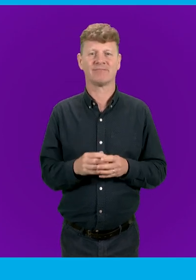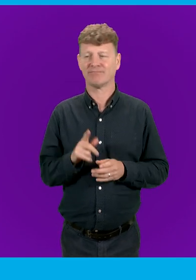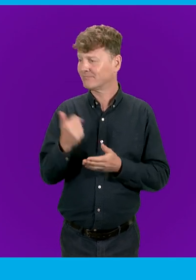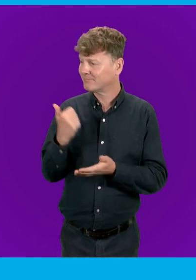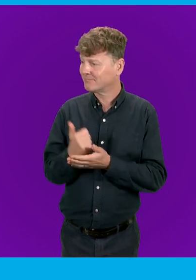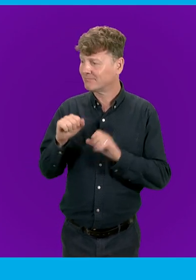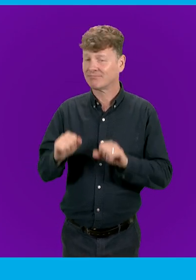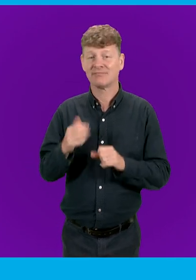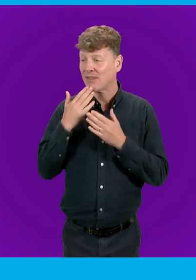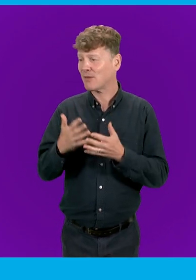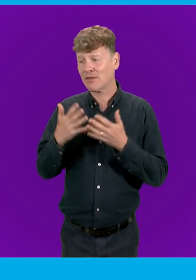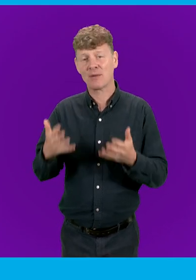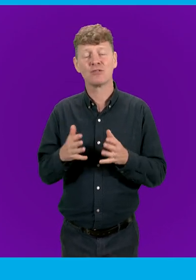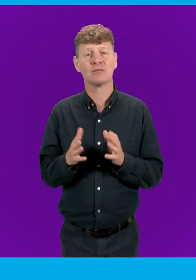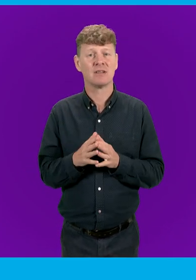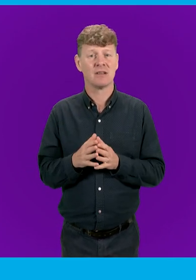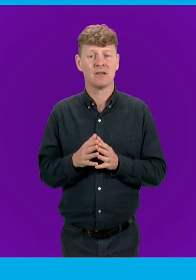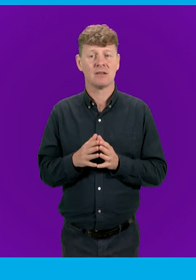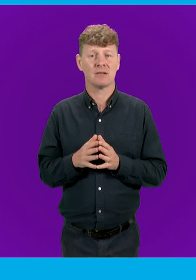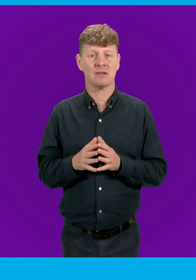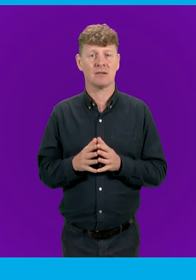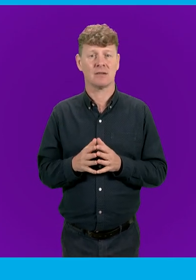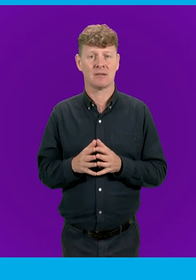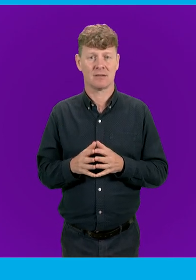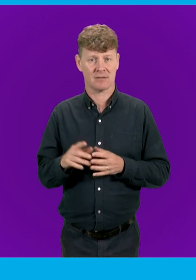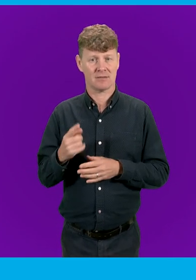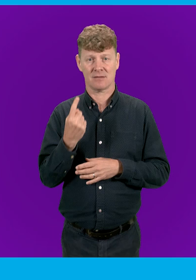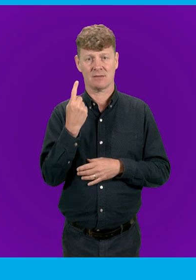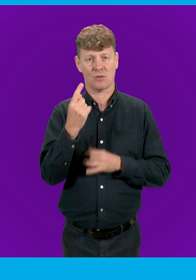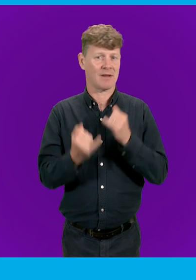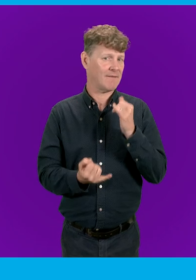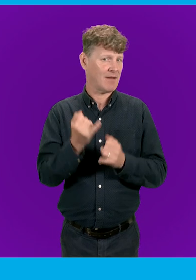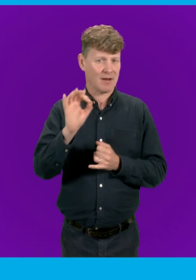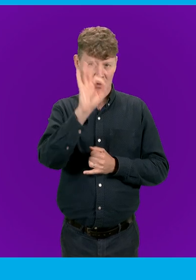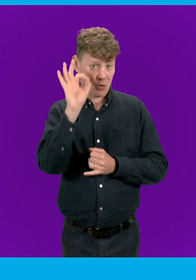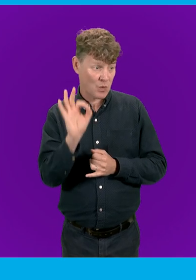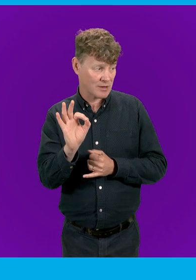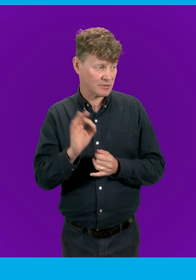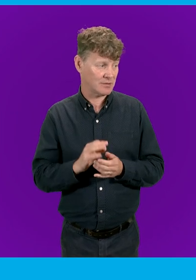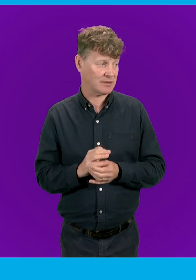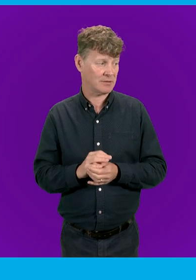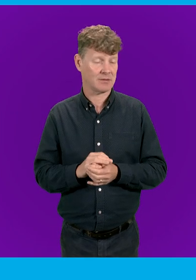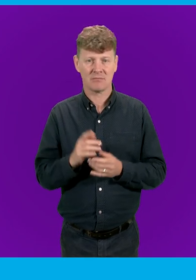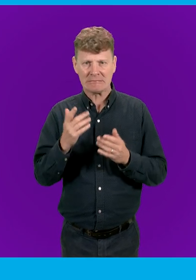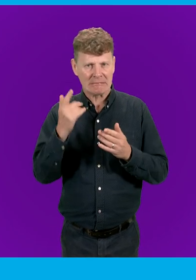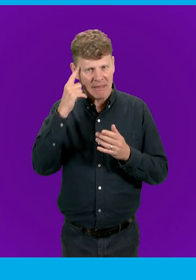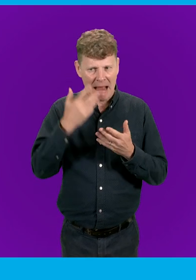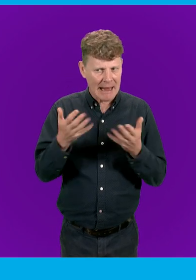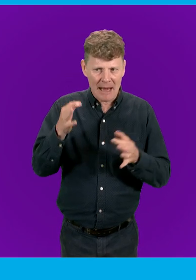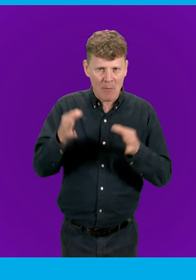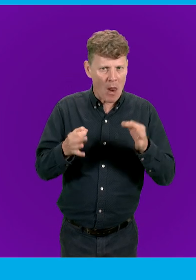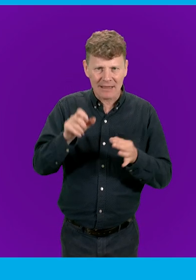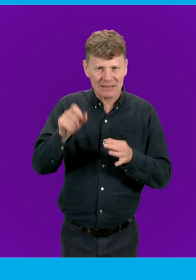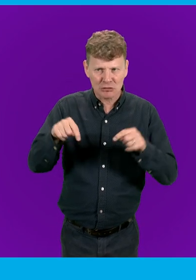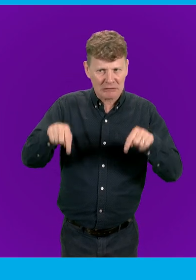Brilliant. Thank you very much. We have one final question, and just in case we have, I don't think we have any politicians in the room